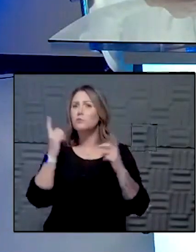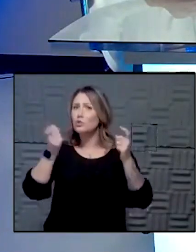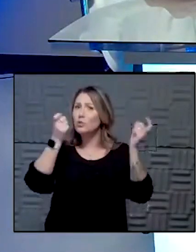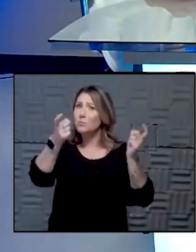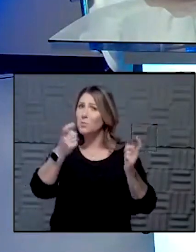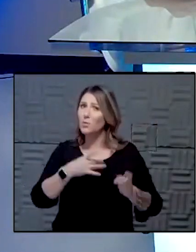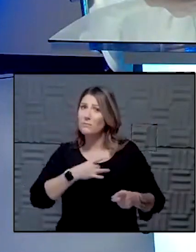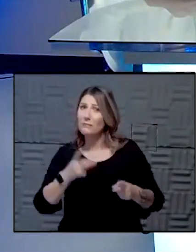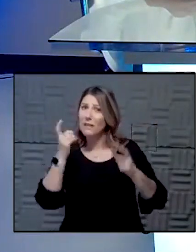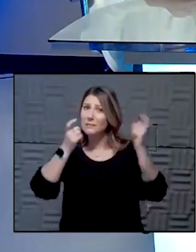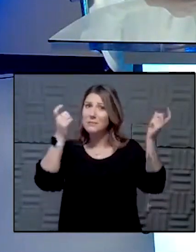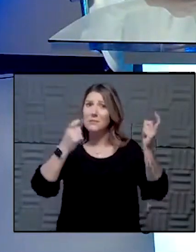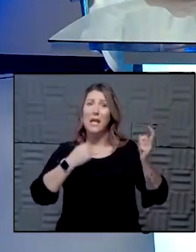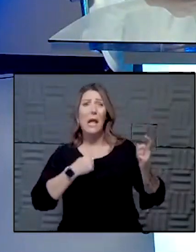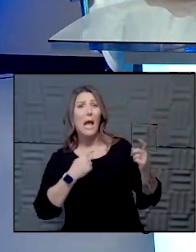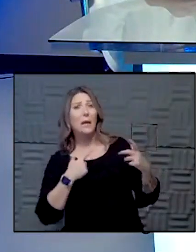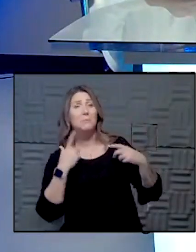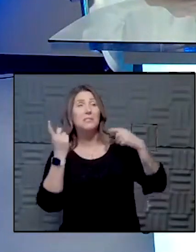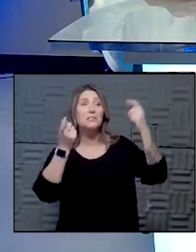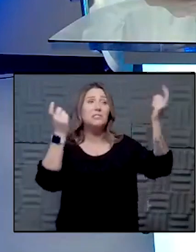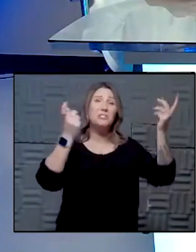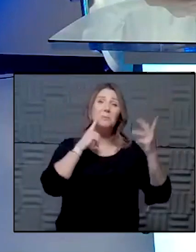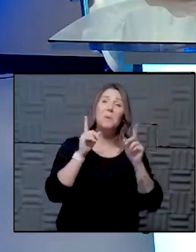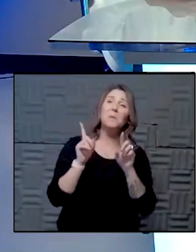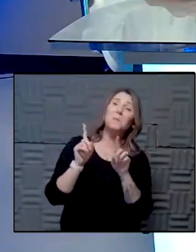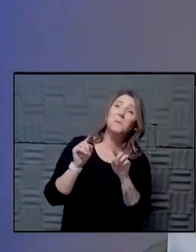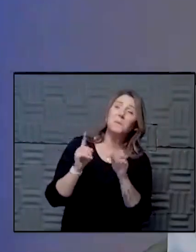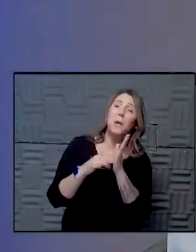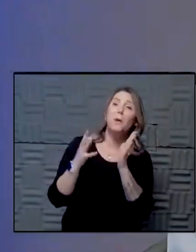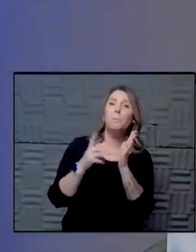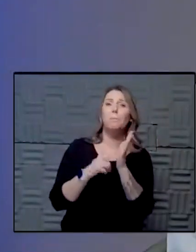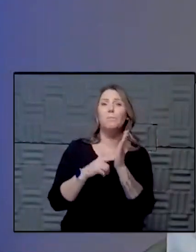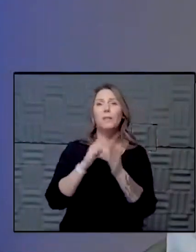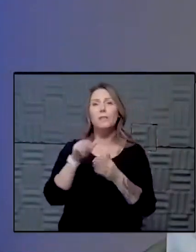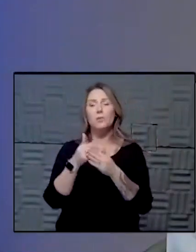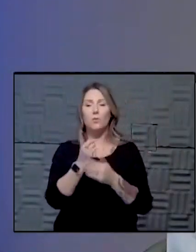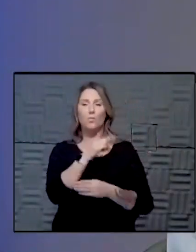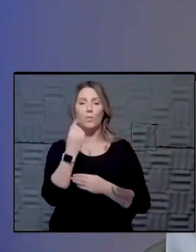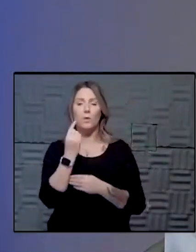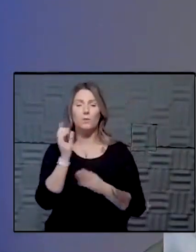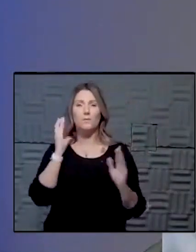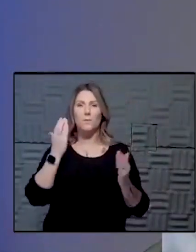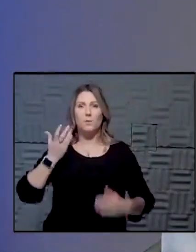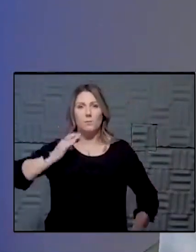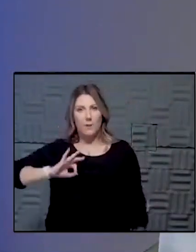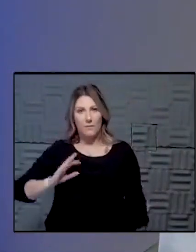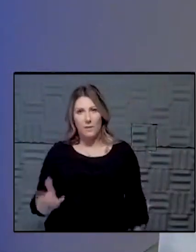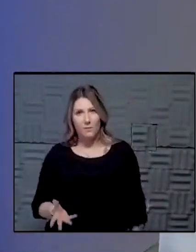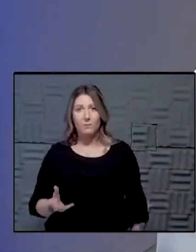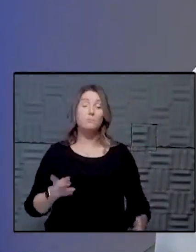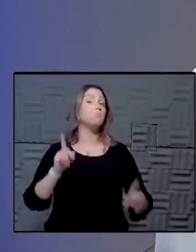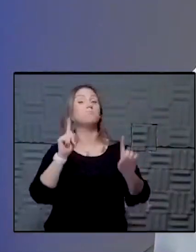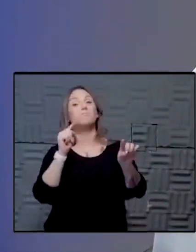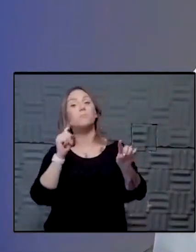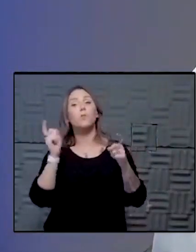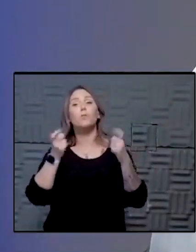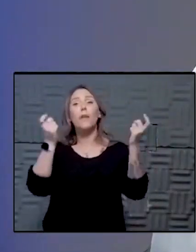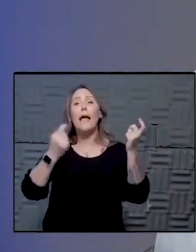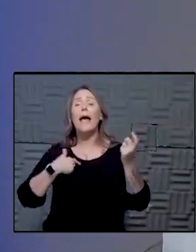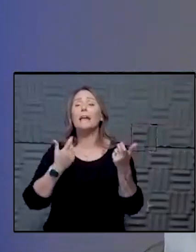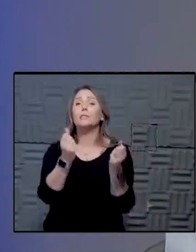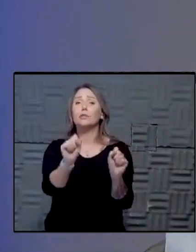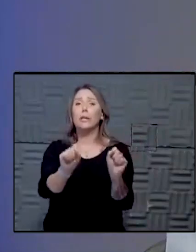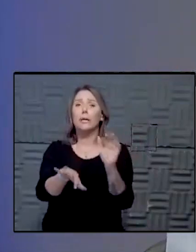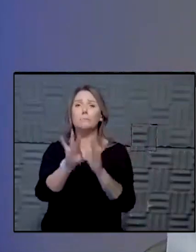gym rat. I'm a gym mouse, so. Yeah, I think, it's all risk versus benefit. I think, definitely go to the gym. I still try to